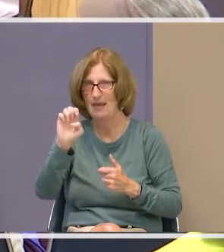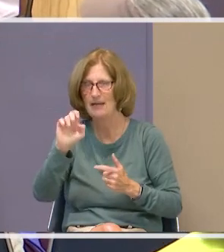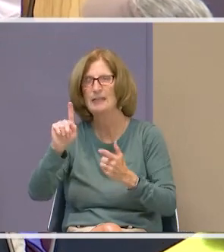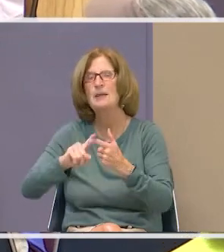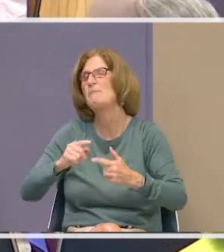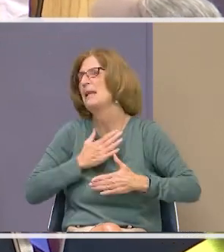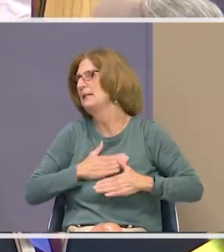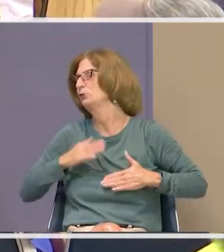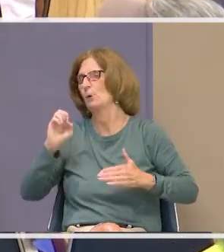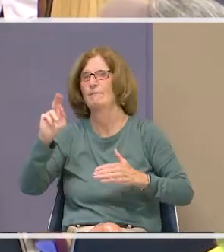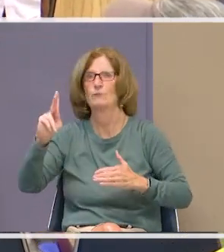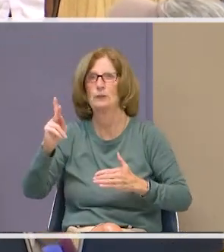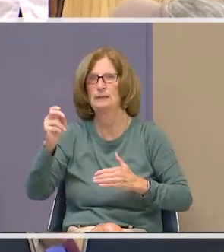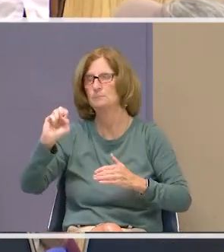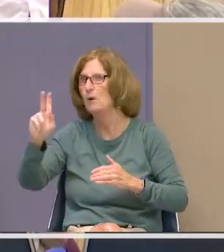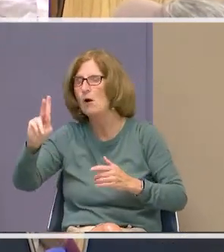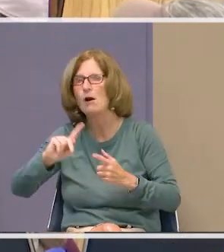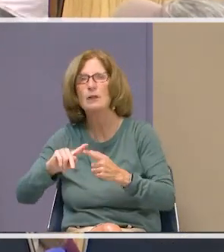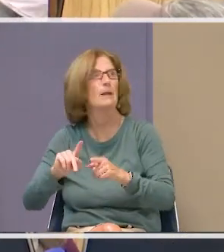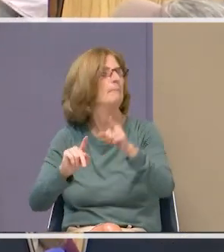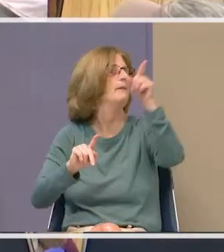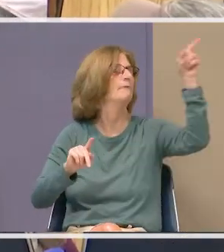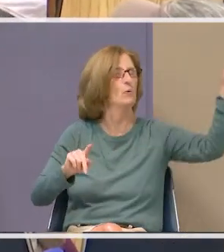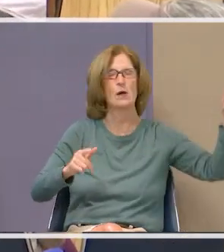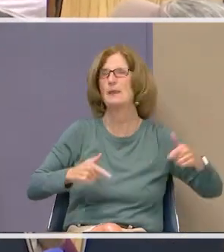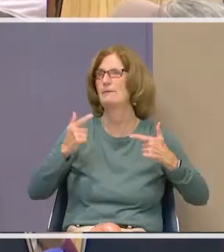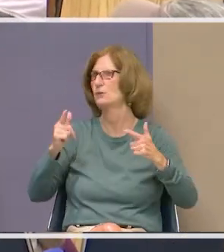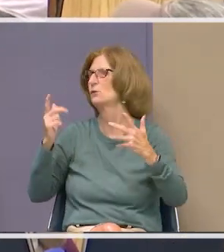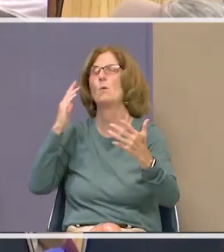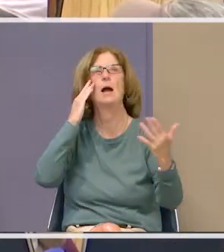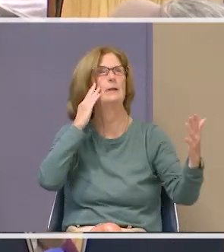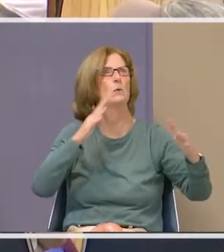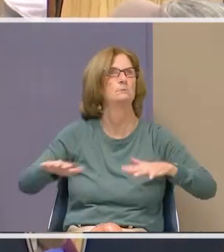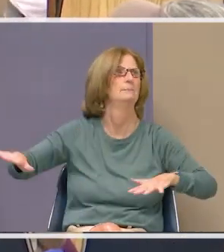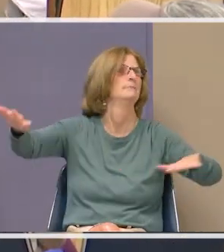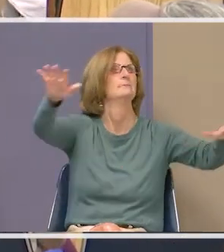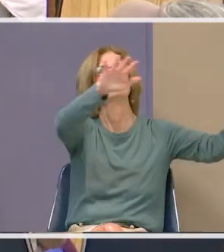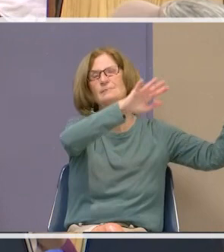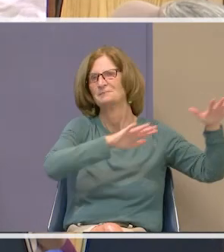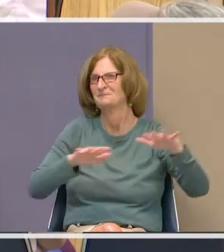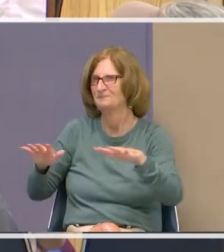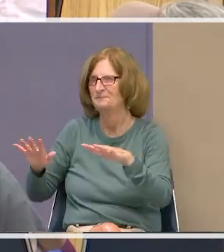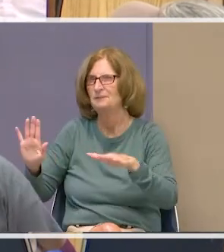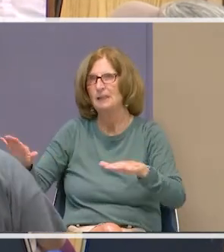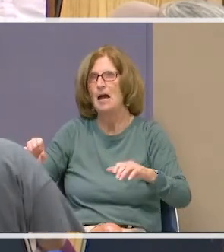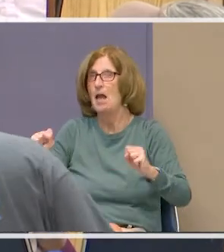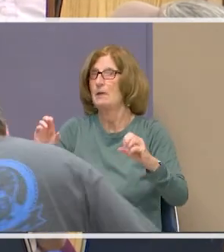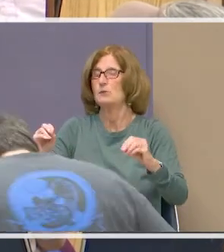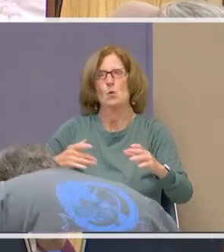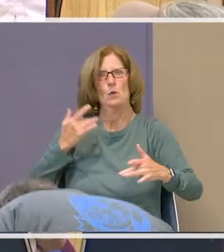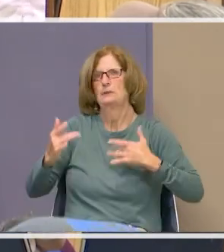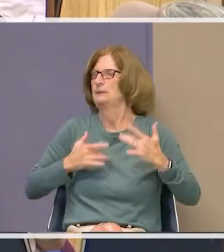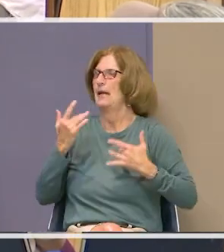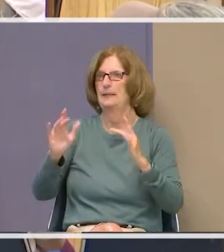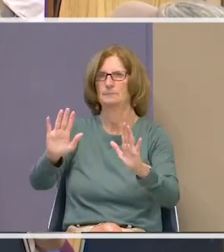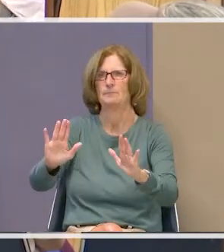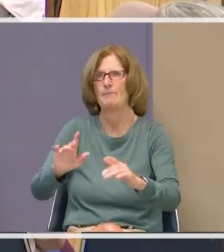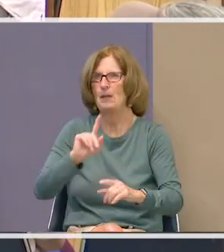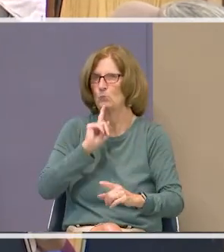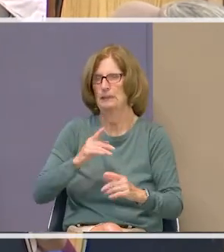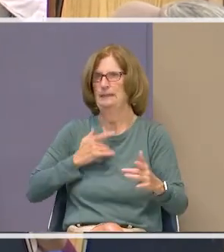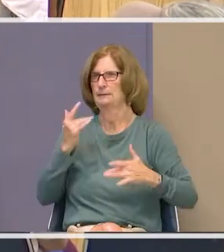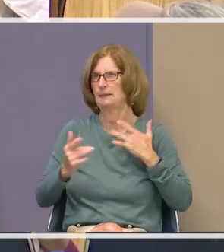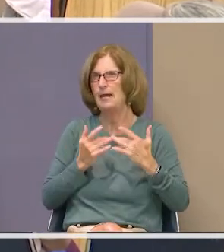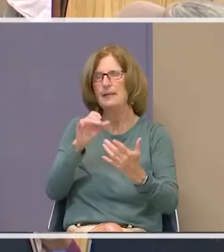Park all of the time, and used to live over on Rebecca Ave, so I used to be in this neighborhood once upon a time as well. I'm so excited about this. I'm really excited